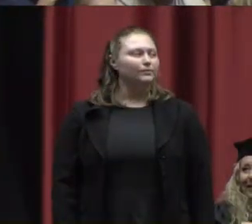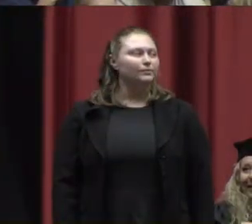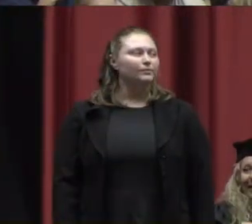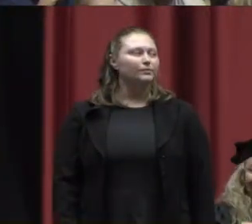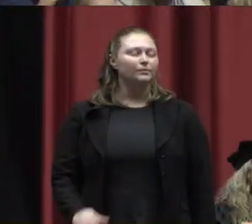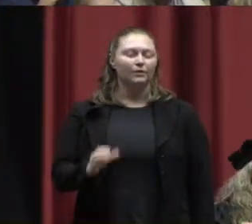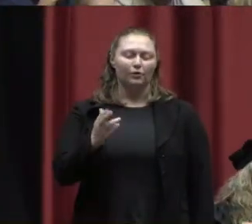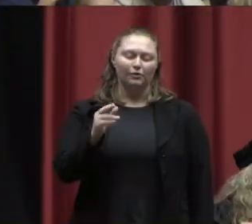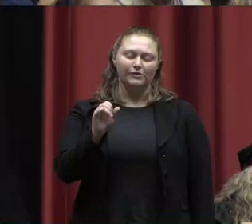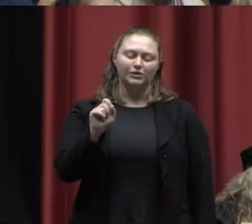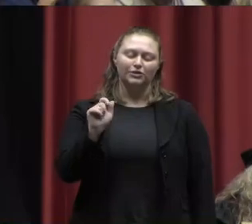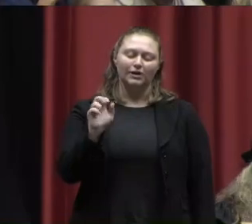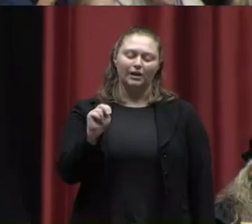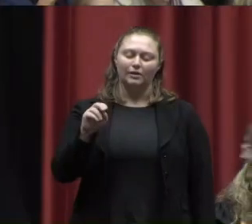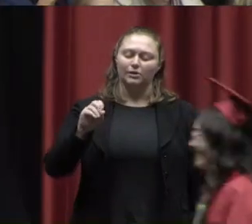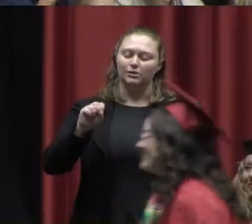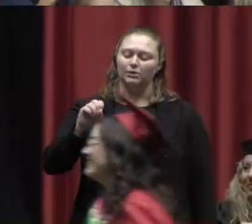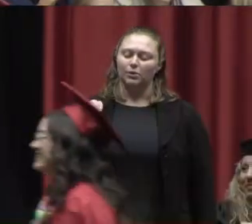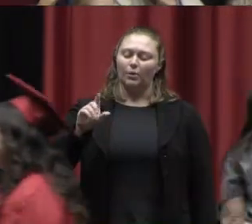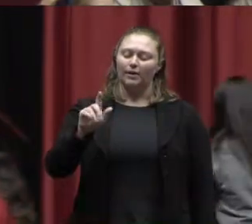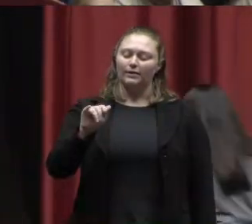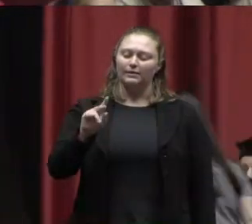Christian Solis.